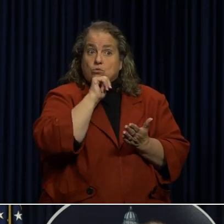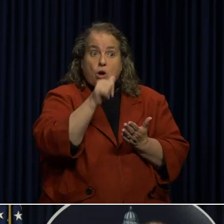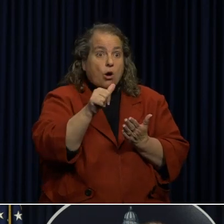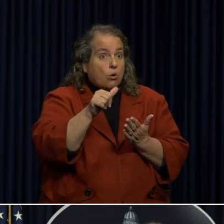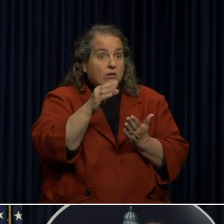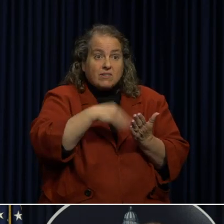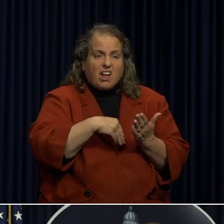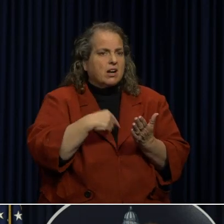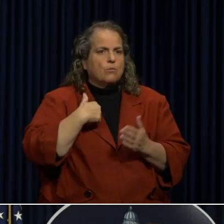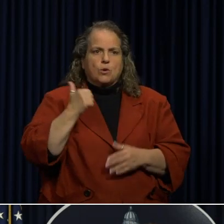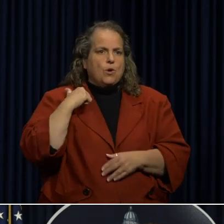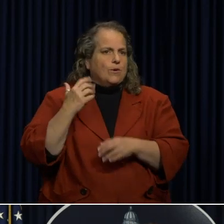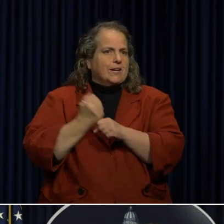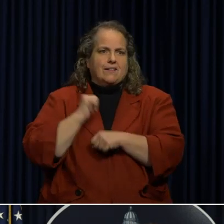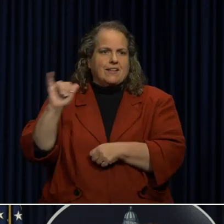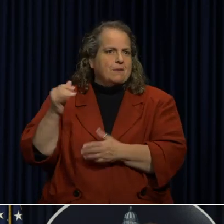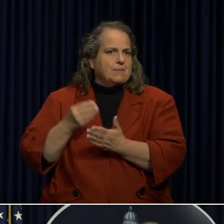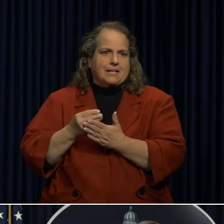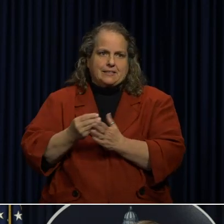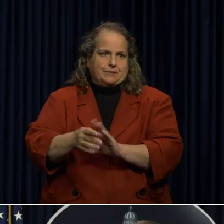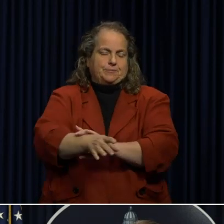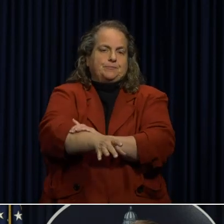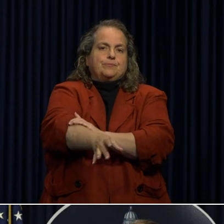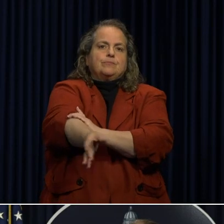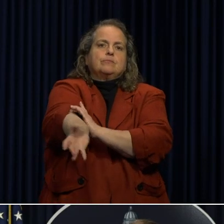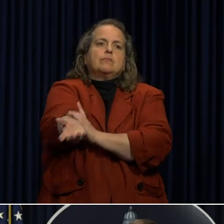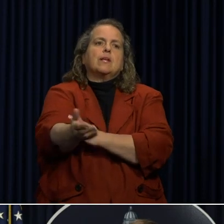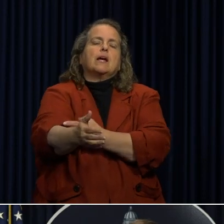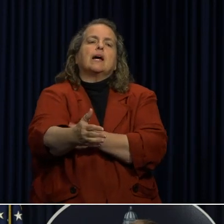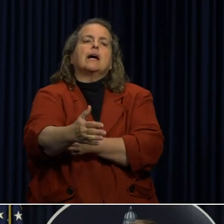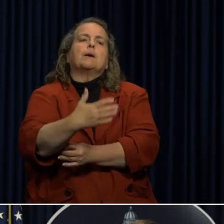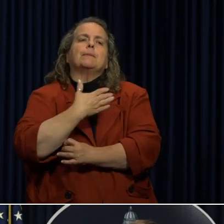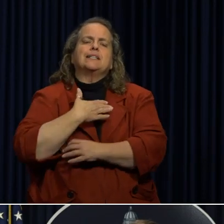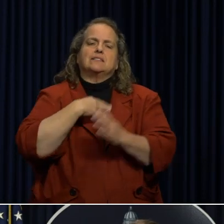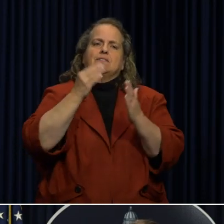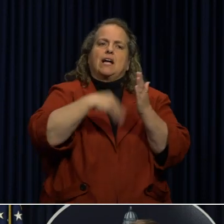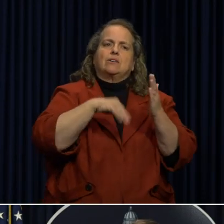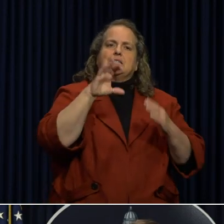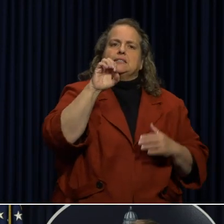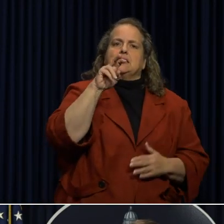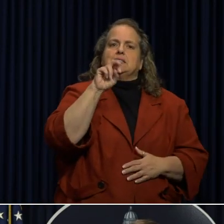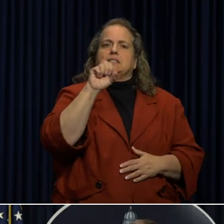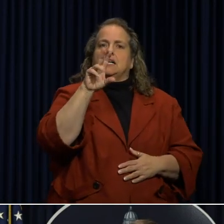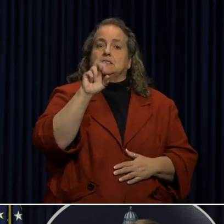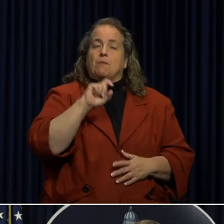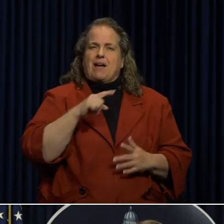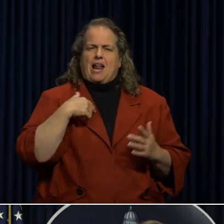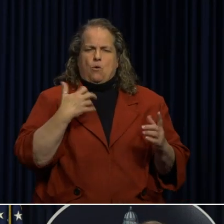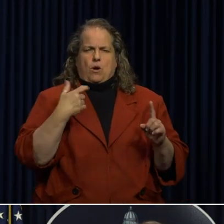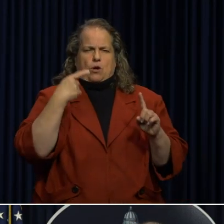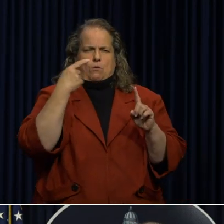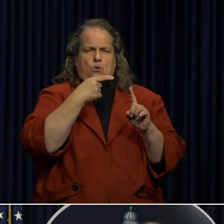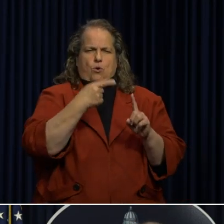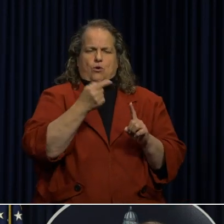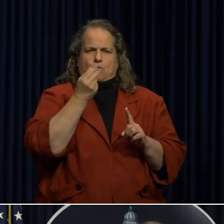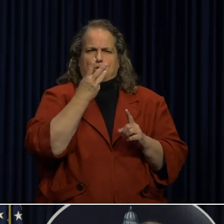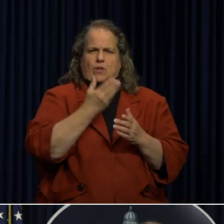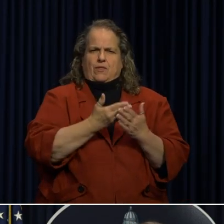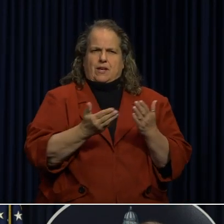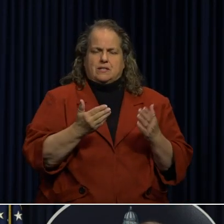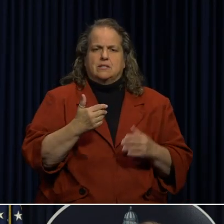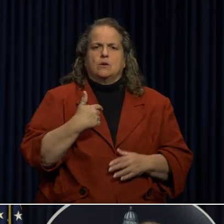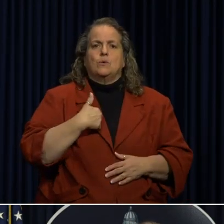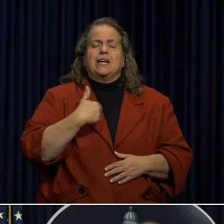up and do your census. I did want to point out a couple of things, though. So we have at least some sixth-class